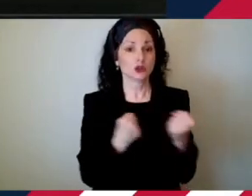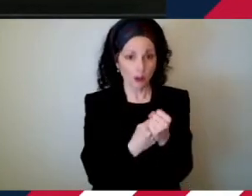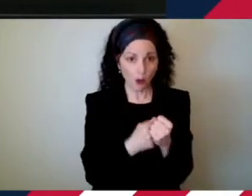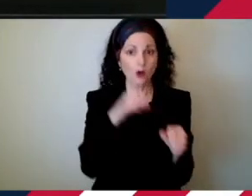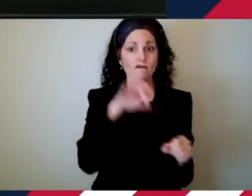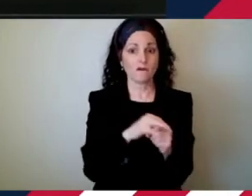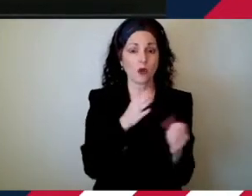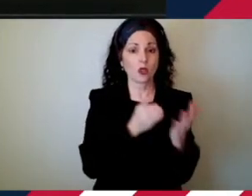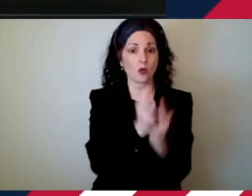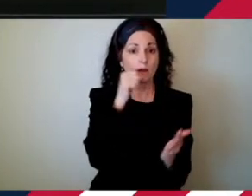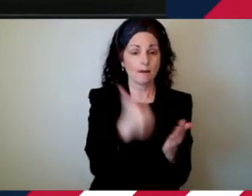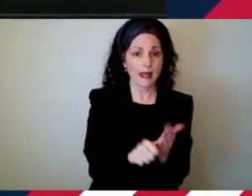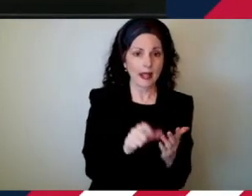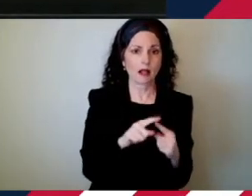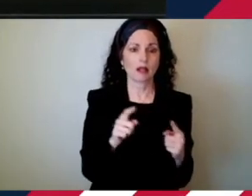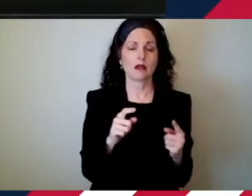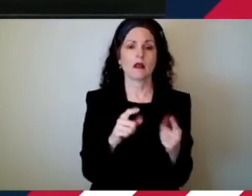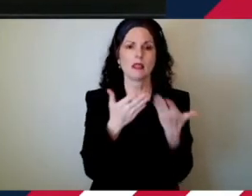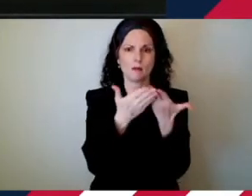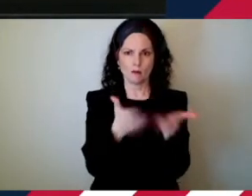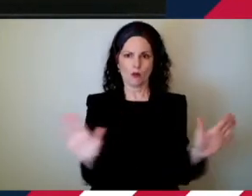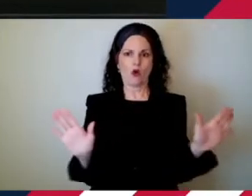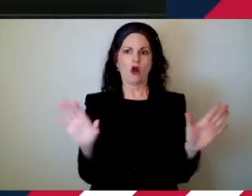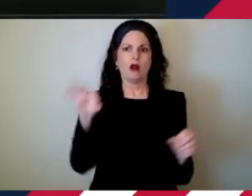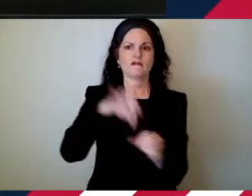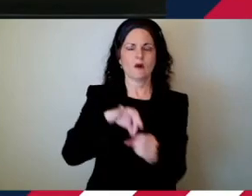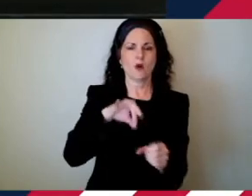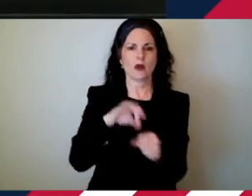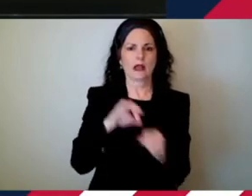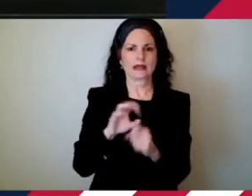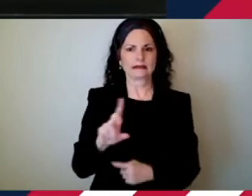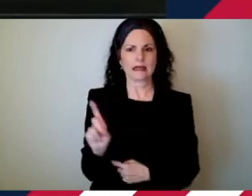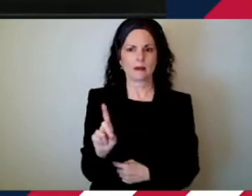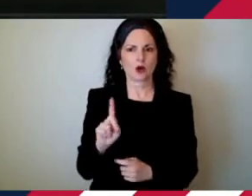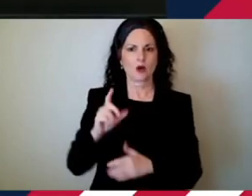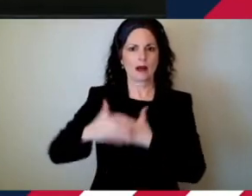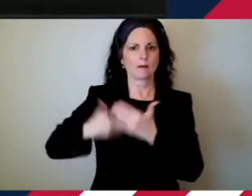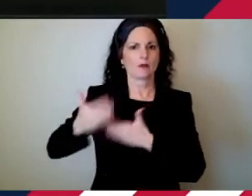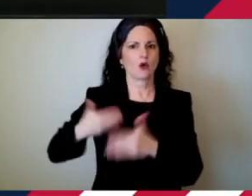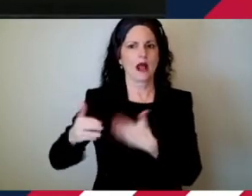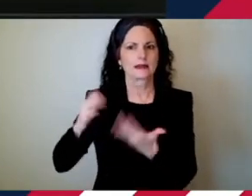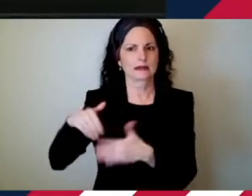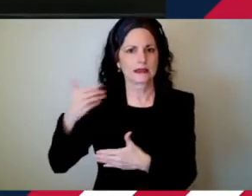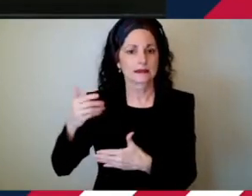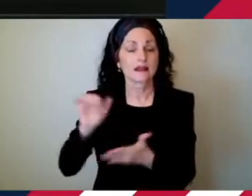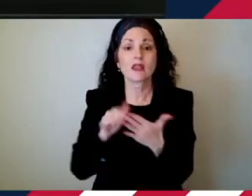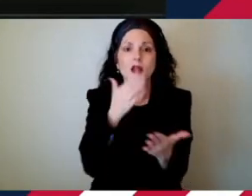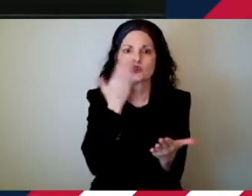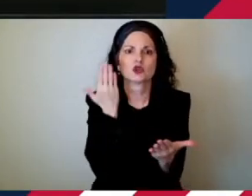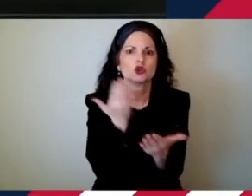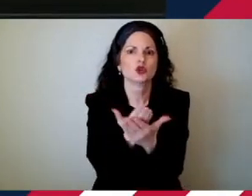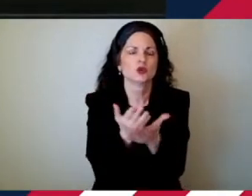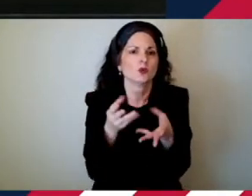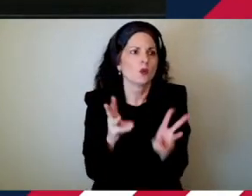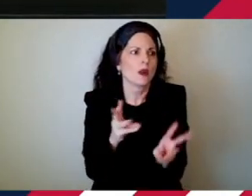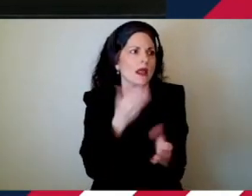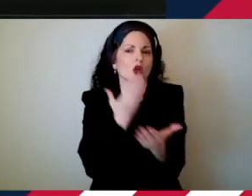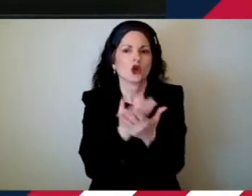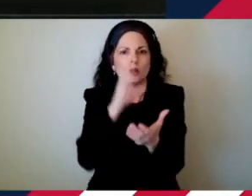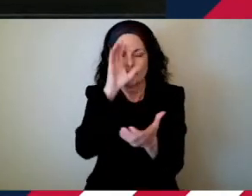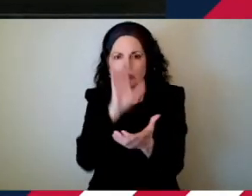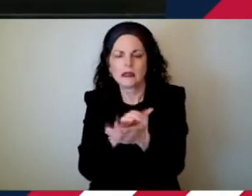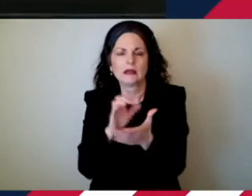in the democratic nominating process. These are really important principles. They're good principles, and they're supported by the Biden campaign as